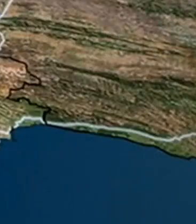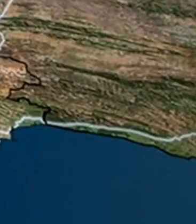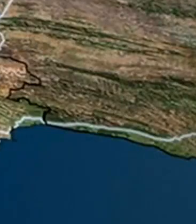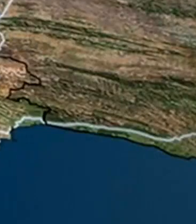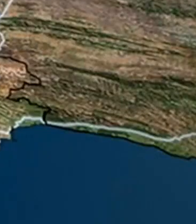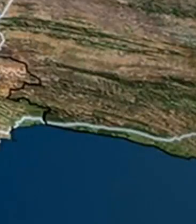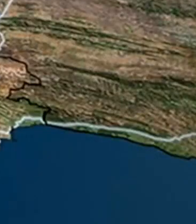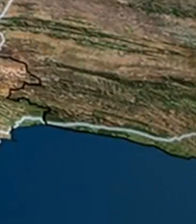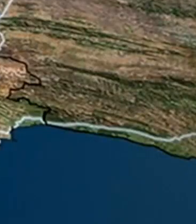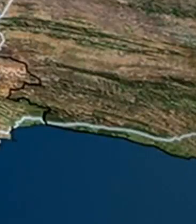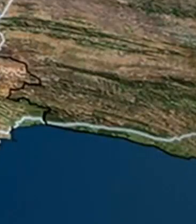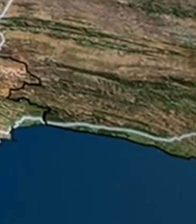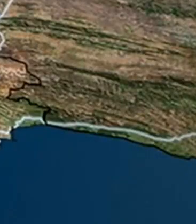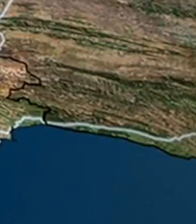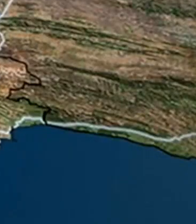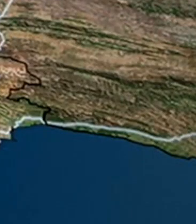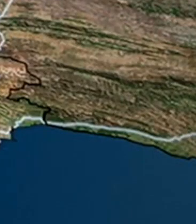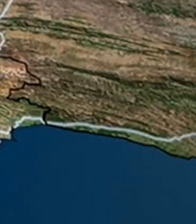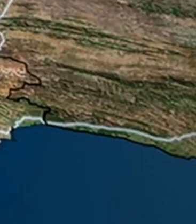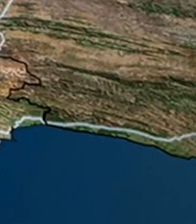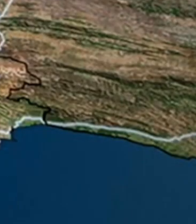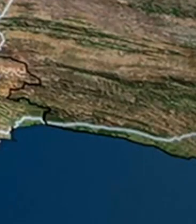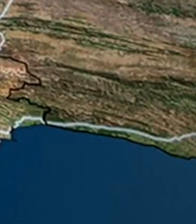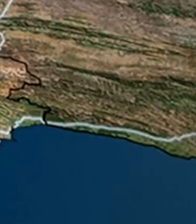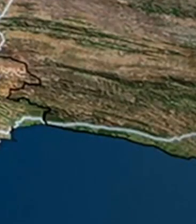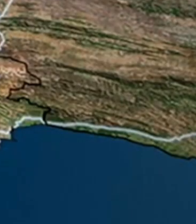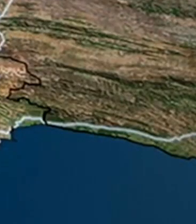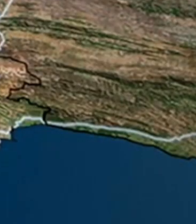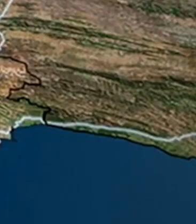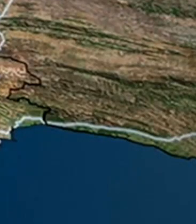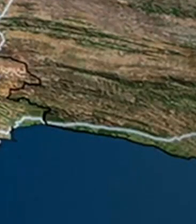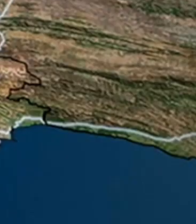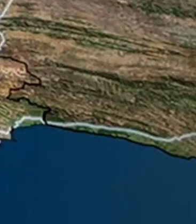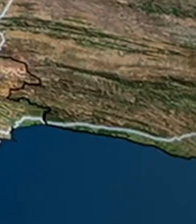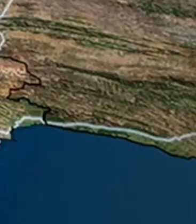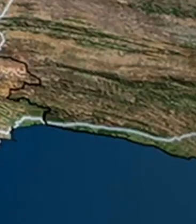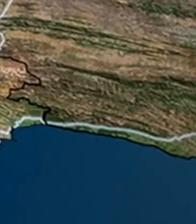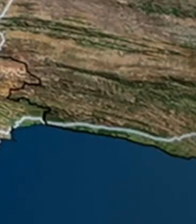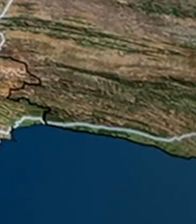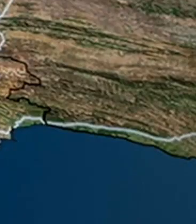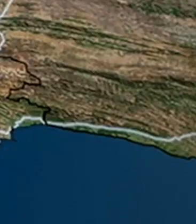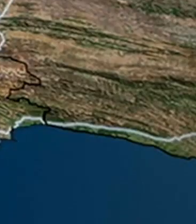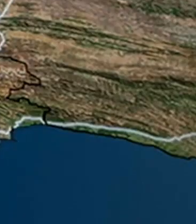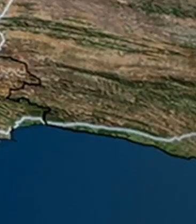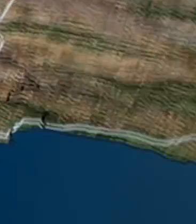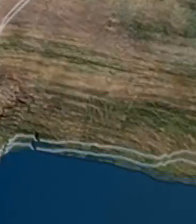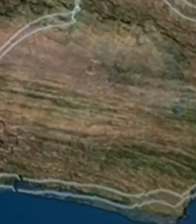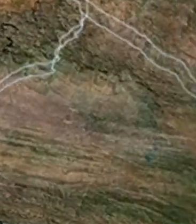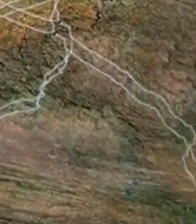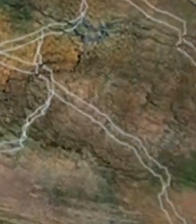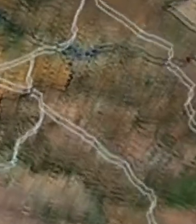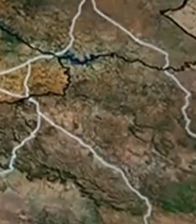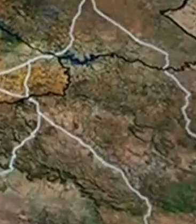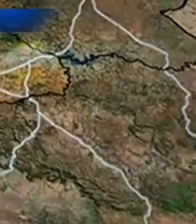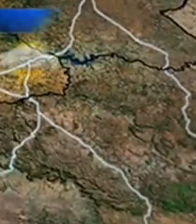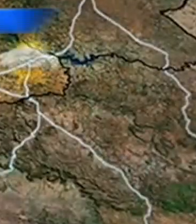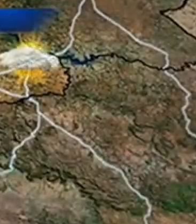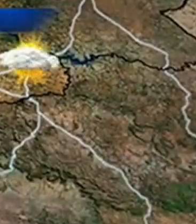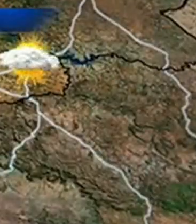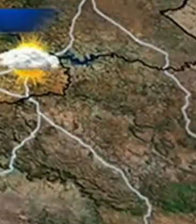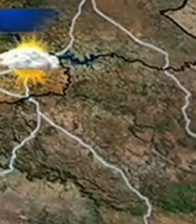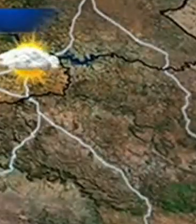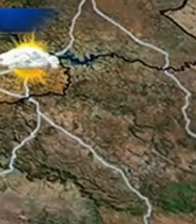Komaneng mme re lebelle province ya kwa Western Cape teng George go tlana le tlhabo ya letsatsi mme tla be ke mo go digrata di le 21